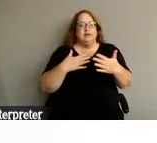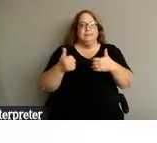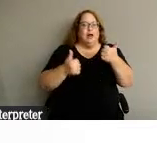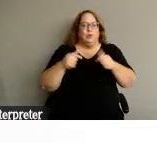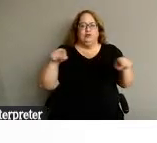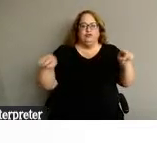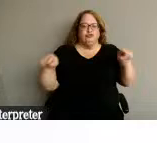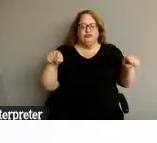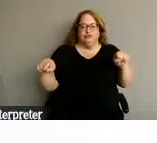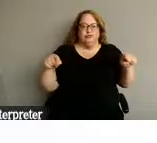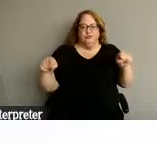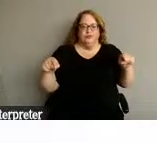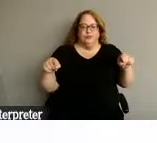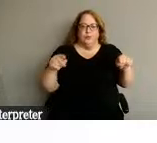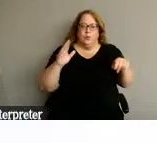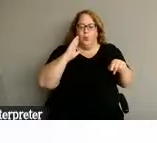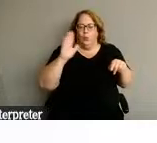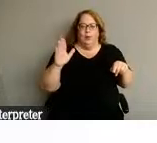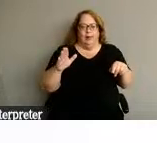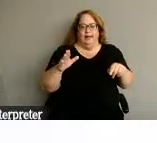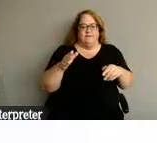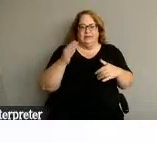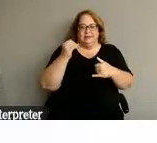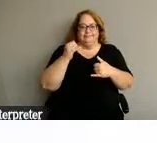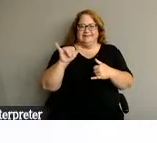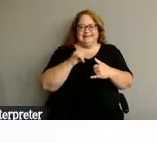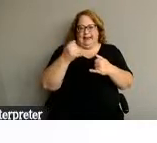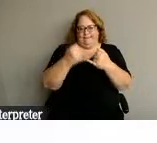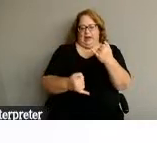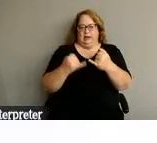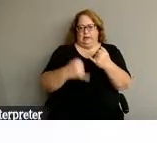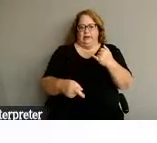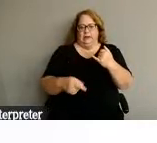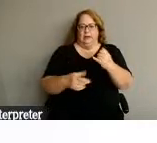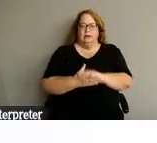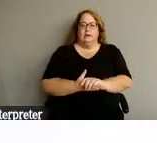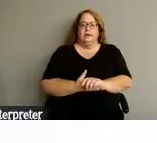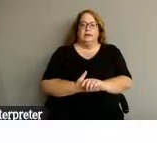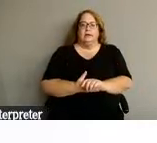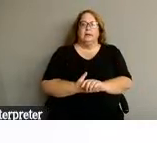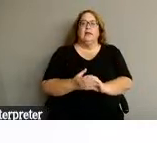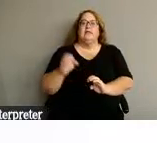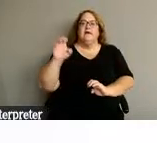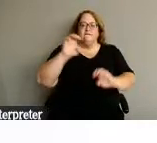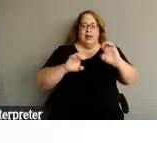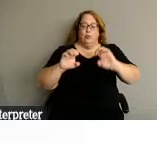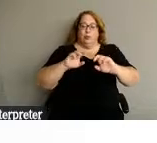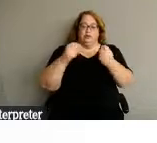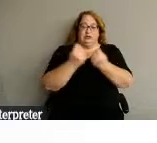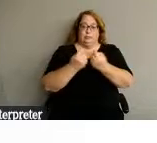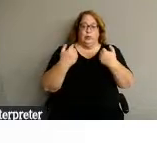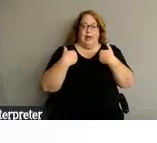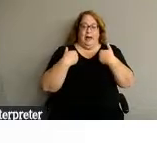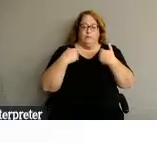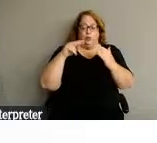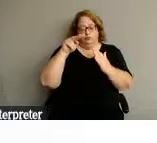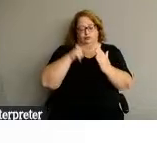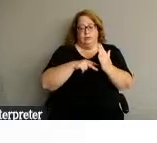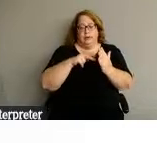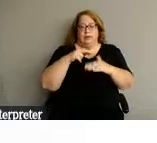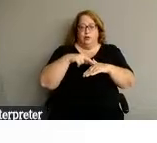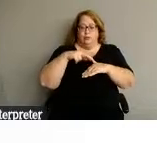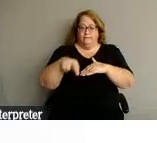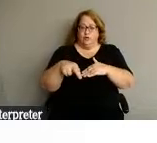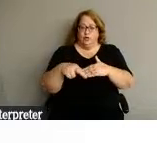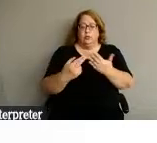which method you use, you will end up at the same endpoint. The evaluation teams that we have will review the referral packet. They will determine if